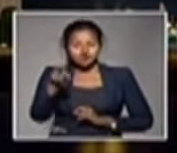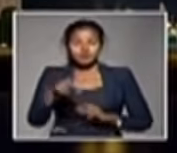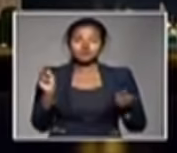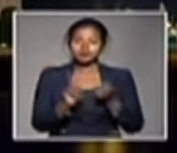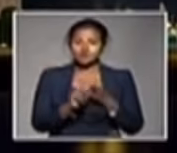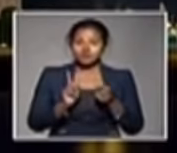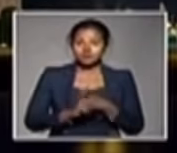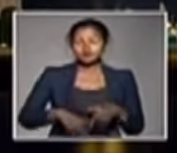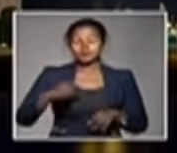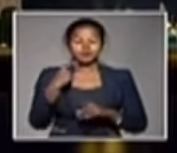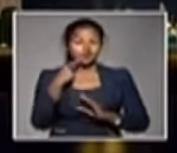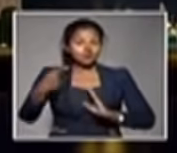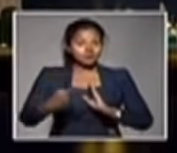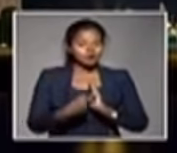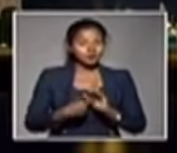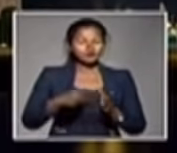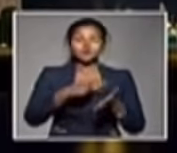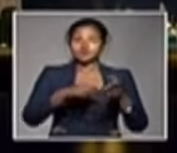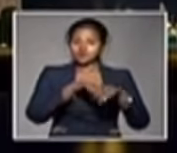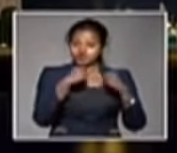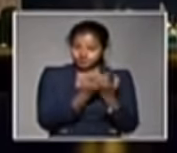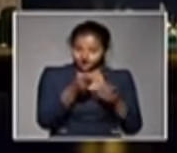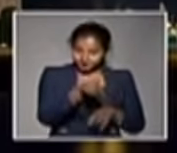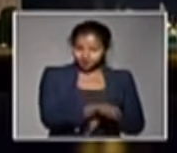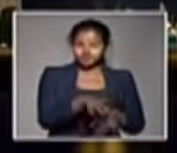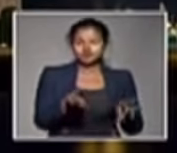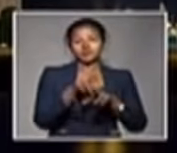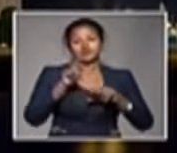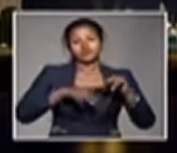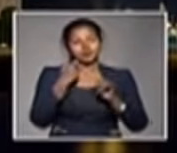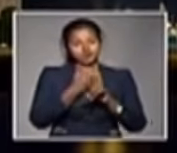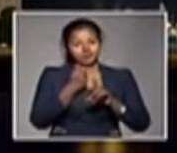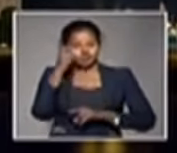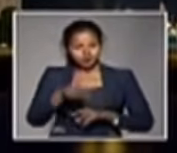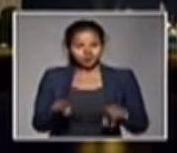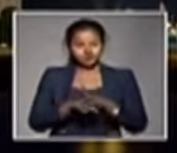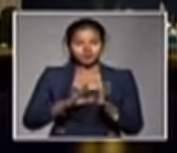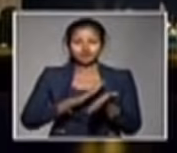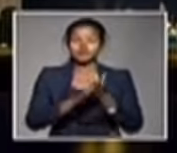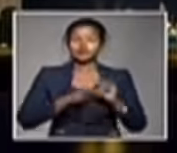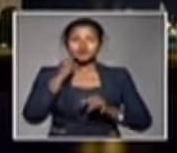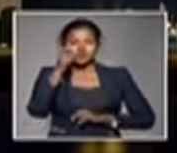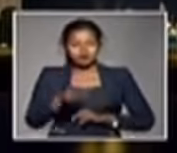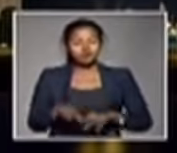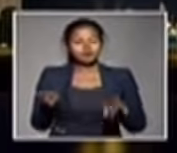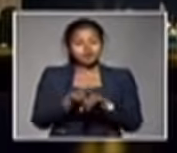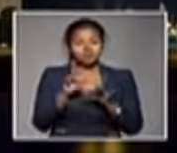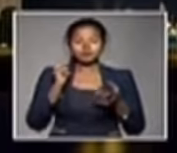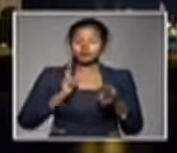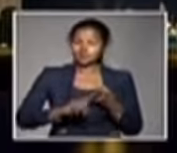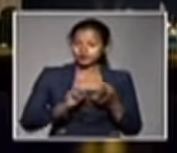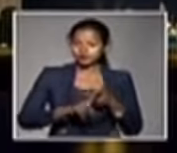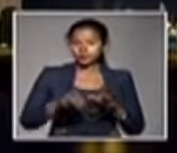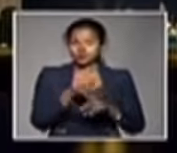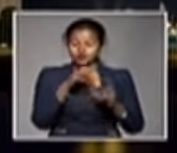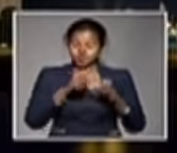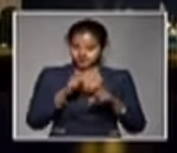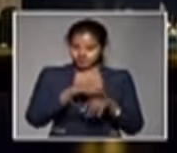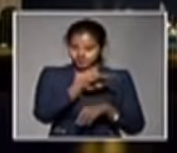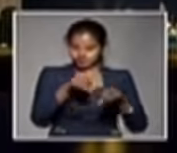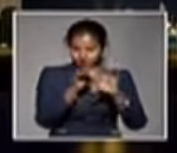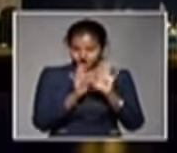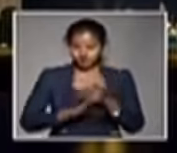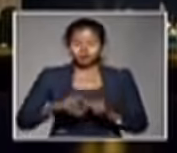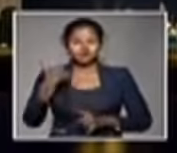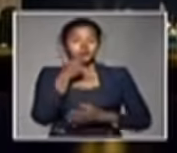the Trincomalee electorate, Faizal Quazim, and H.M.M. Harris, who contested from the Digamadula electorate under the